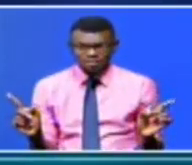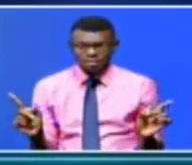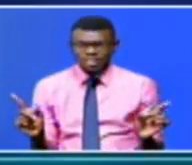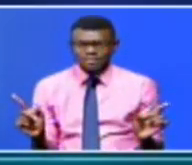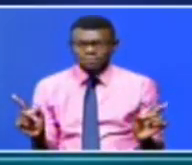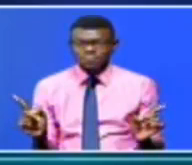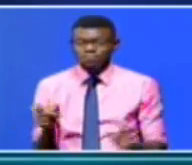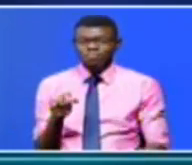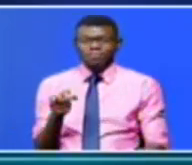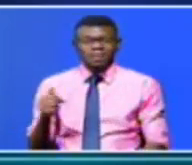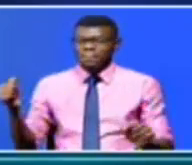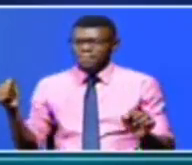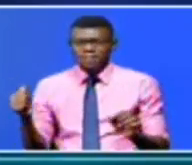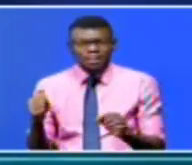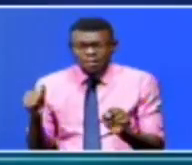hatutasusia